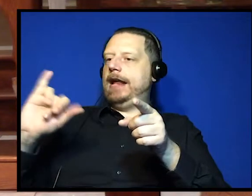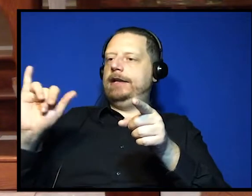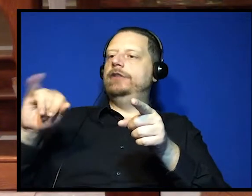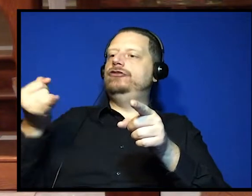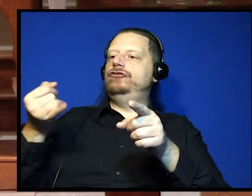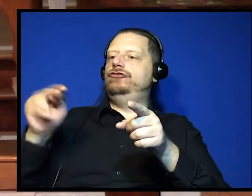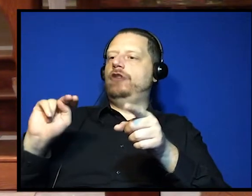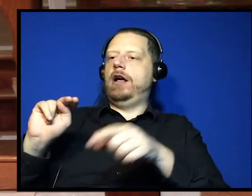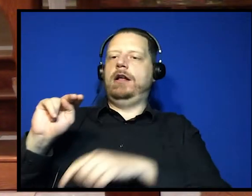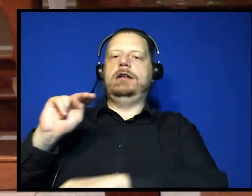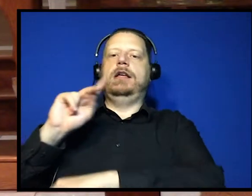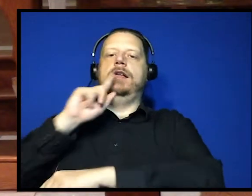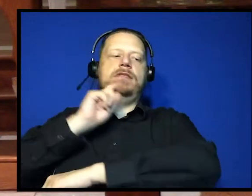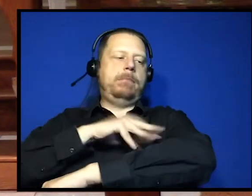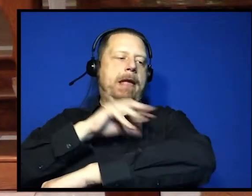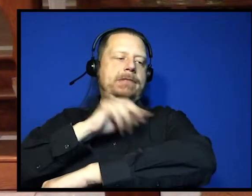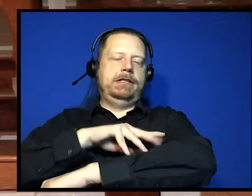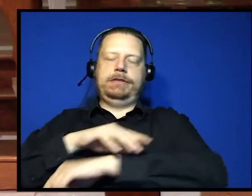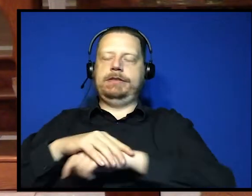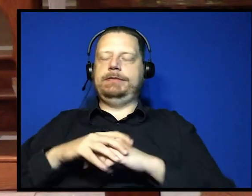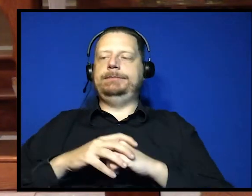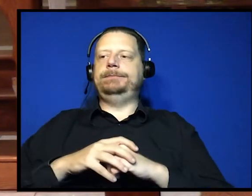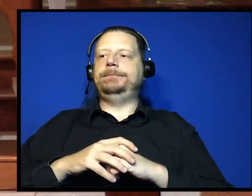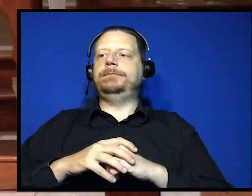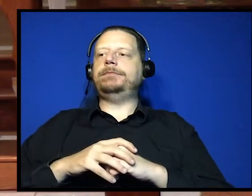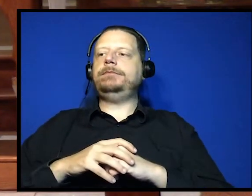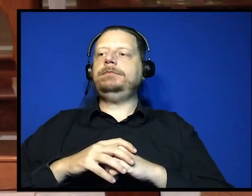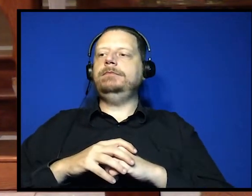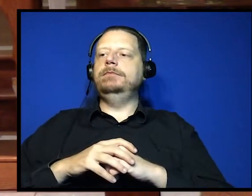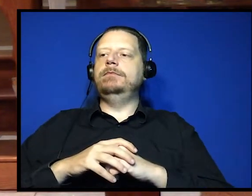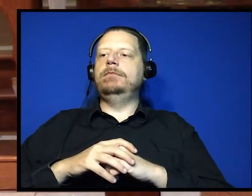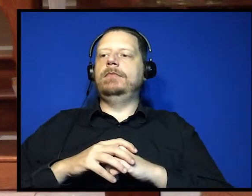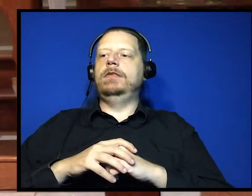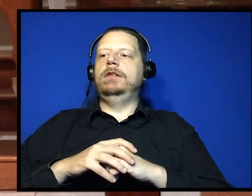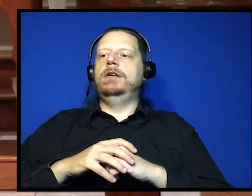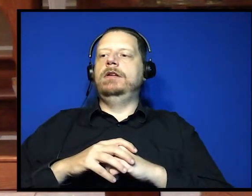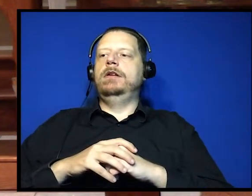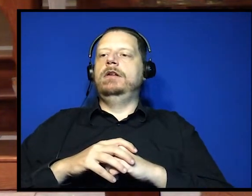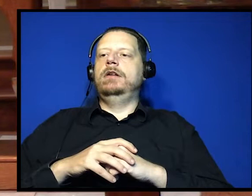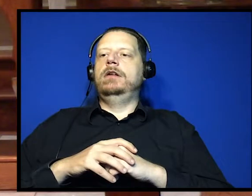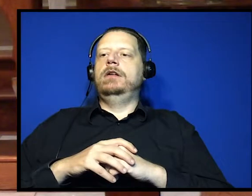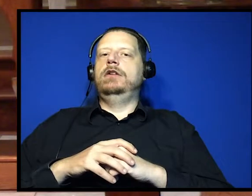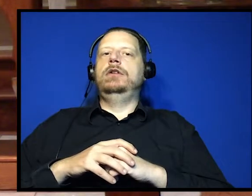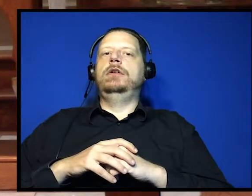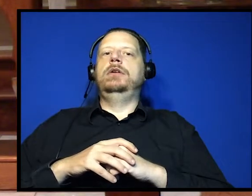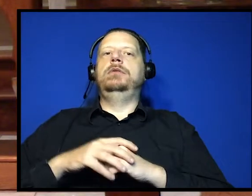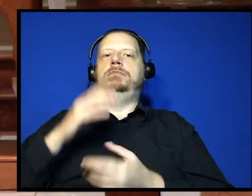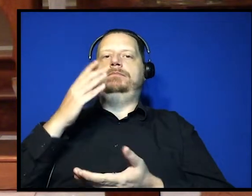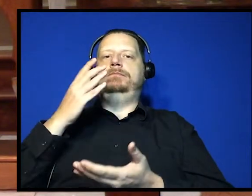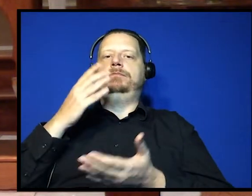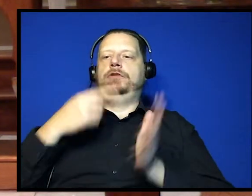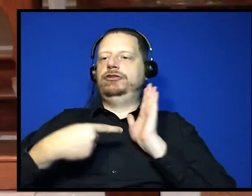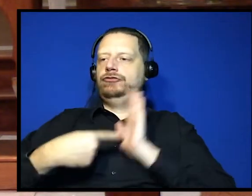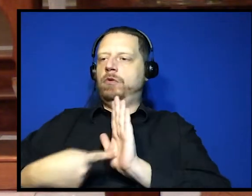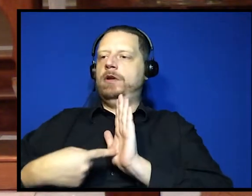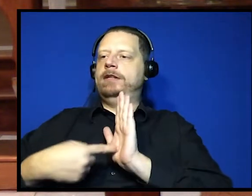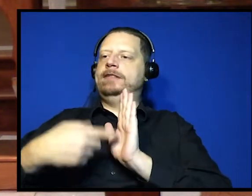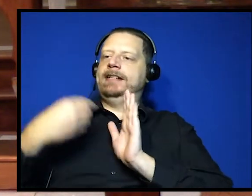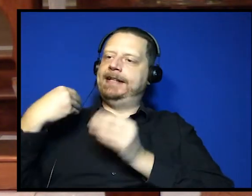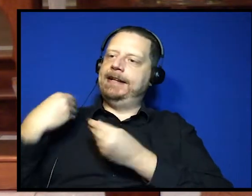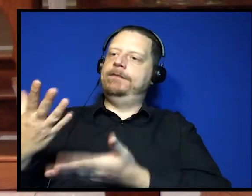like John the Baptist, bearing witness to the light,